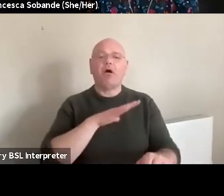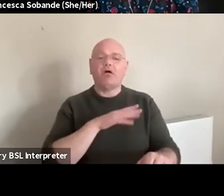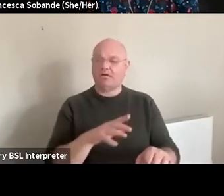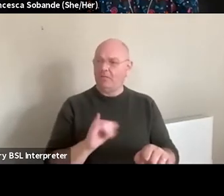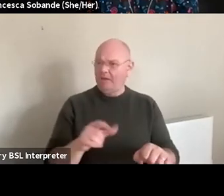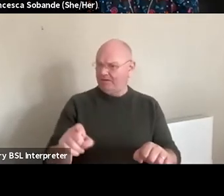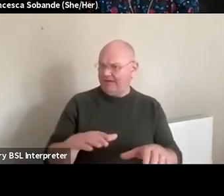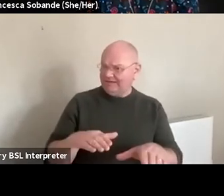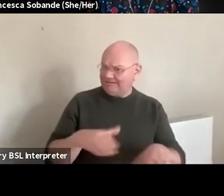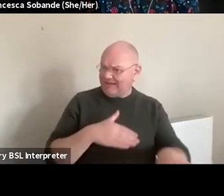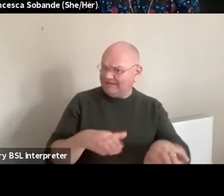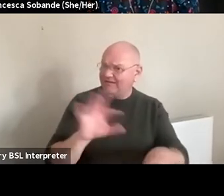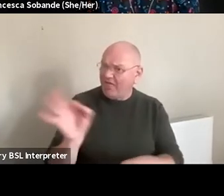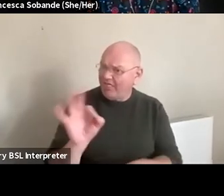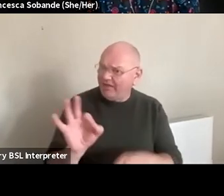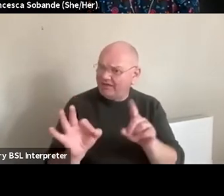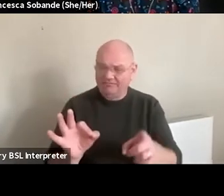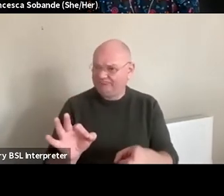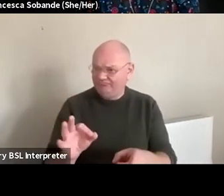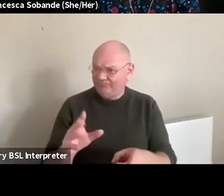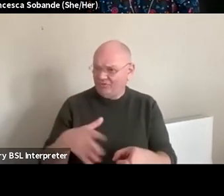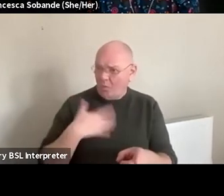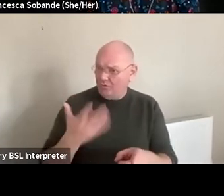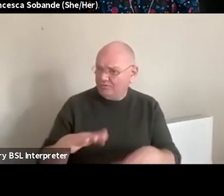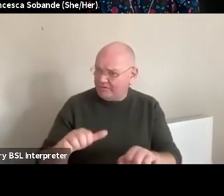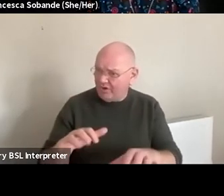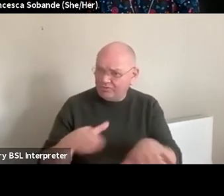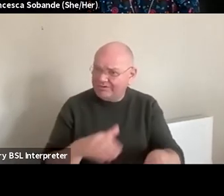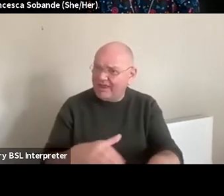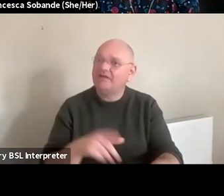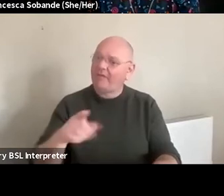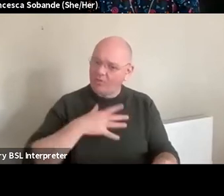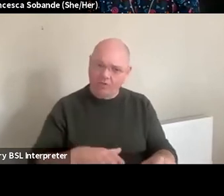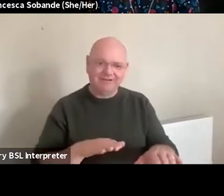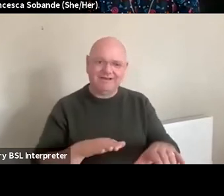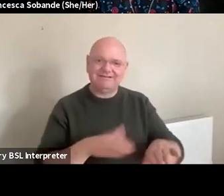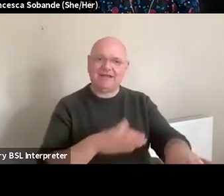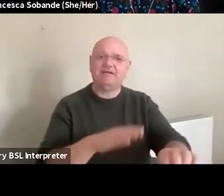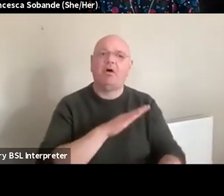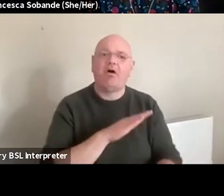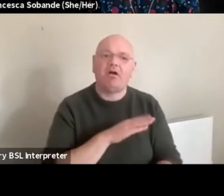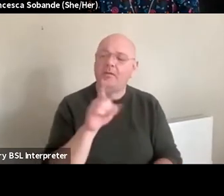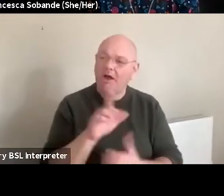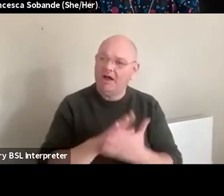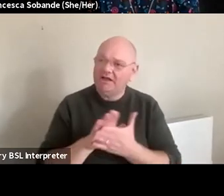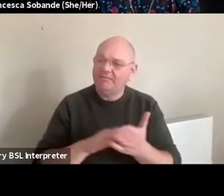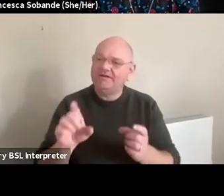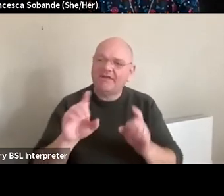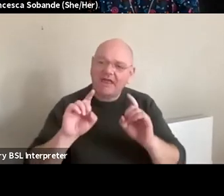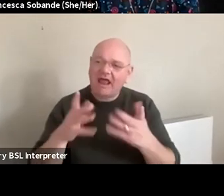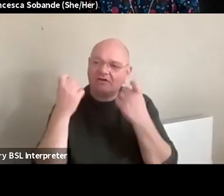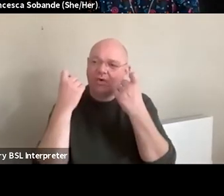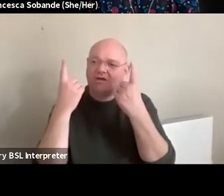intention of skating or are going to start doing it anytime soon. And it's this kind of a lack of understanding or a lack of awareness of the power that they have within them and